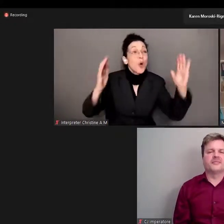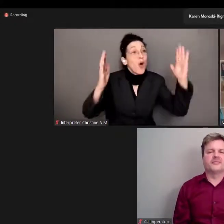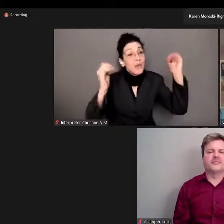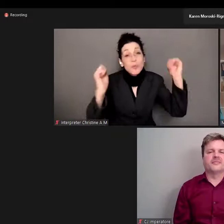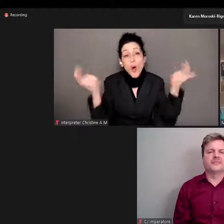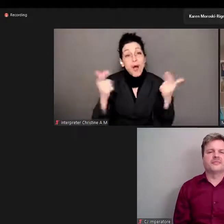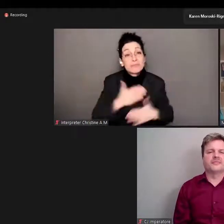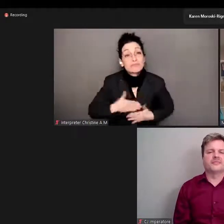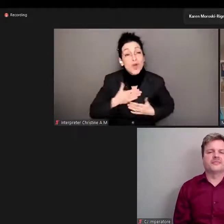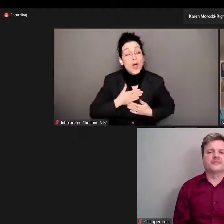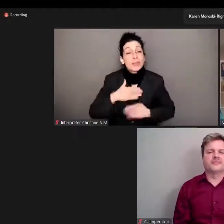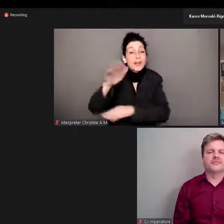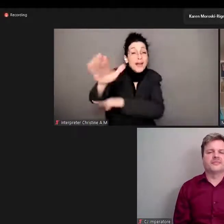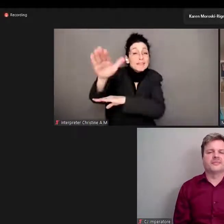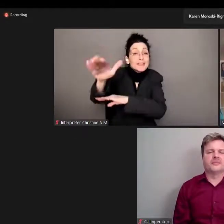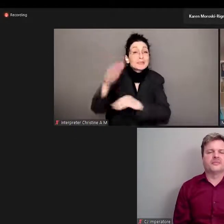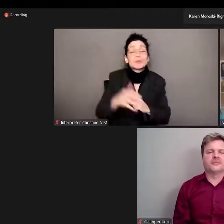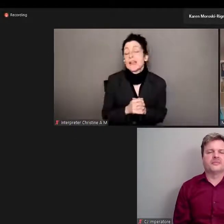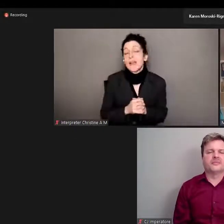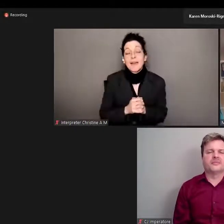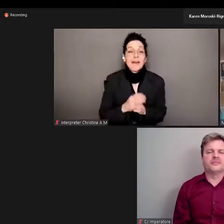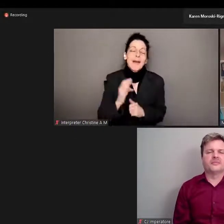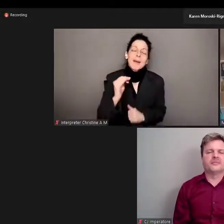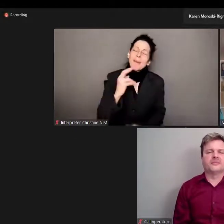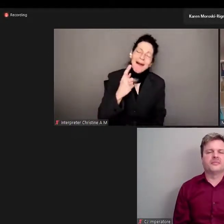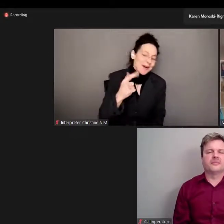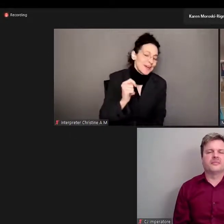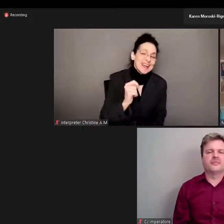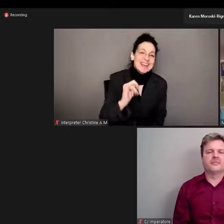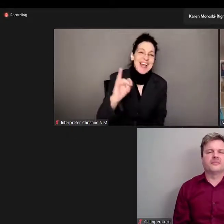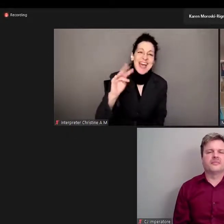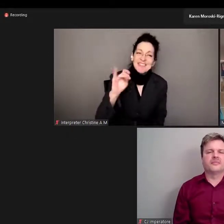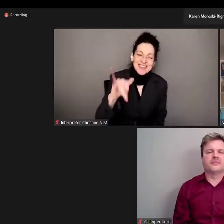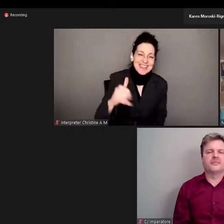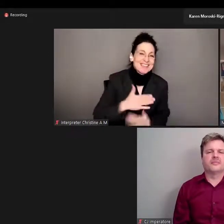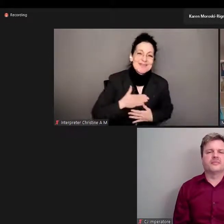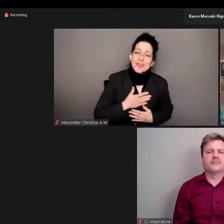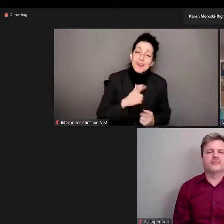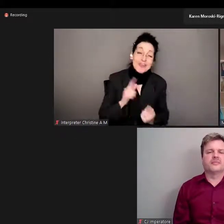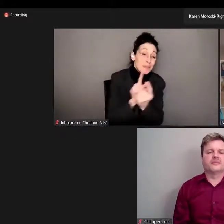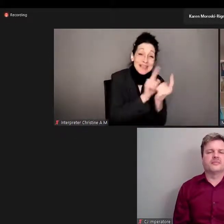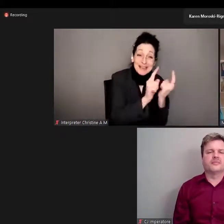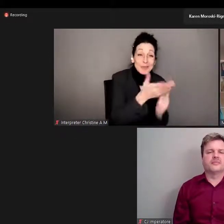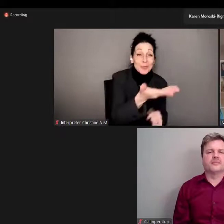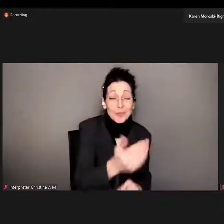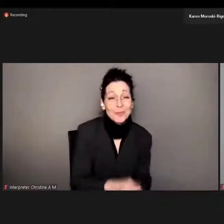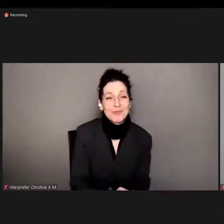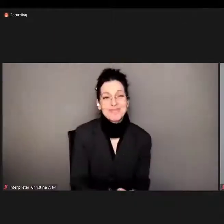afternoon. Again, Margaret, Ivy, it was a pleasure. Thanks so, so much.